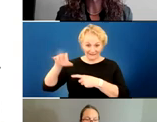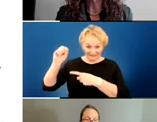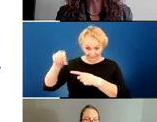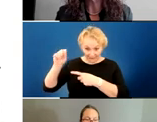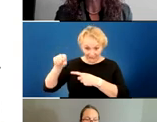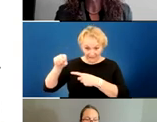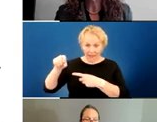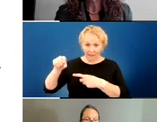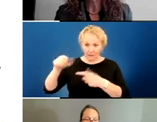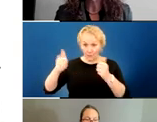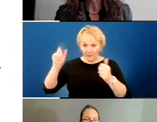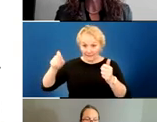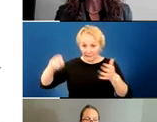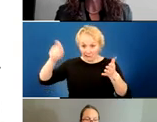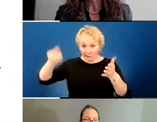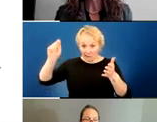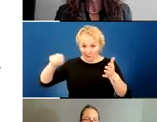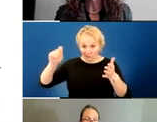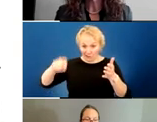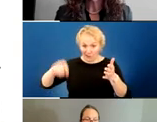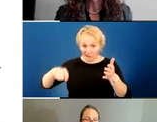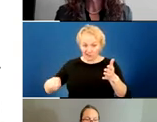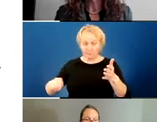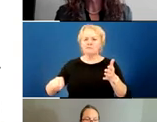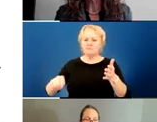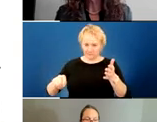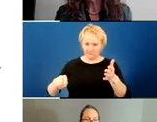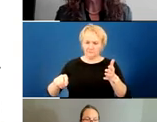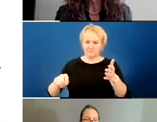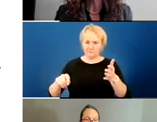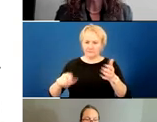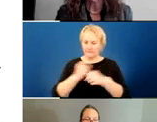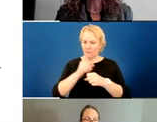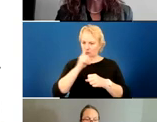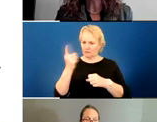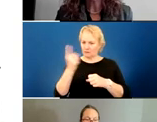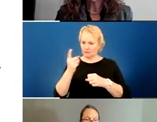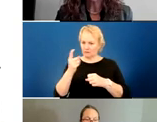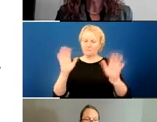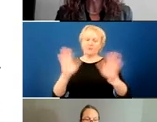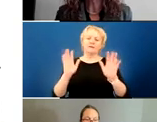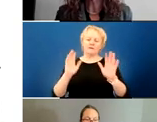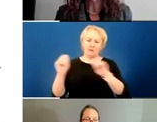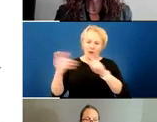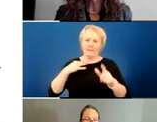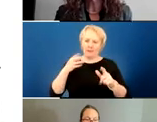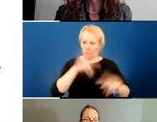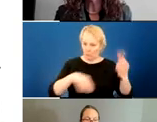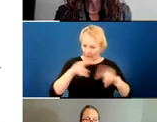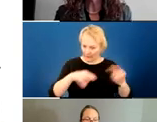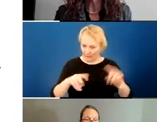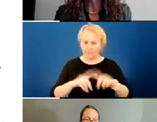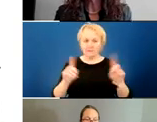their needs are, it does make sure that somebody looks at that. All the applications are looked at,